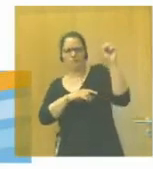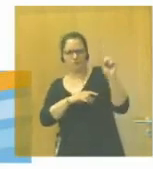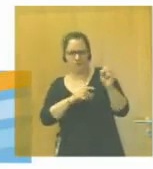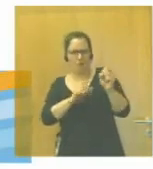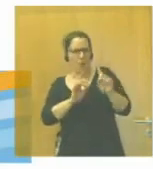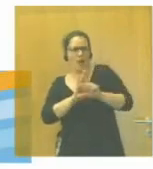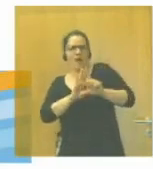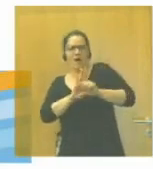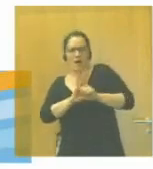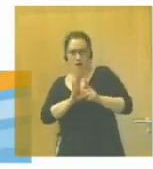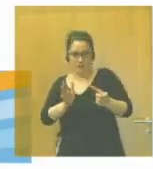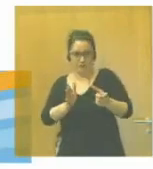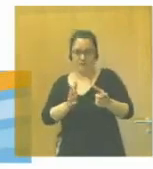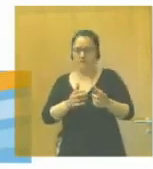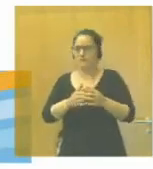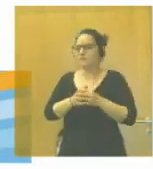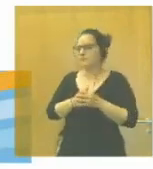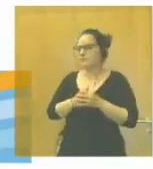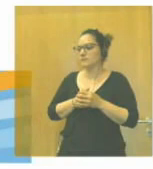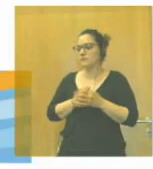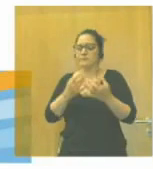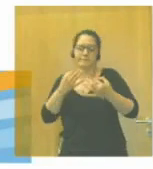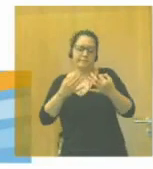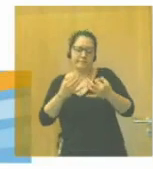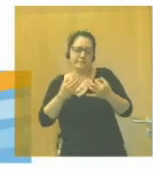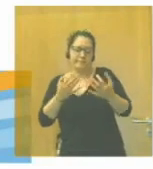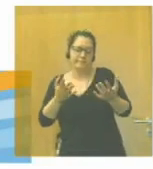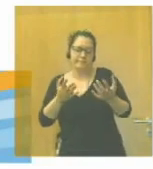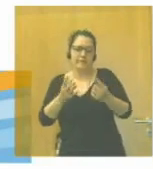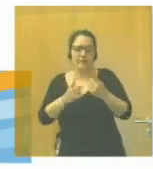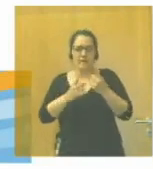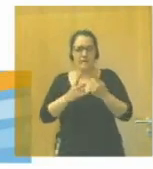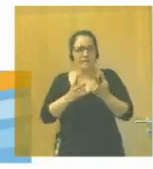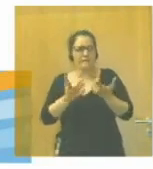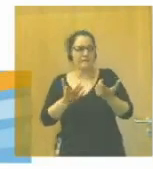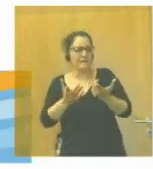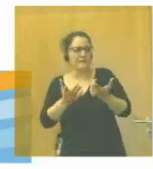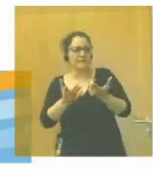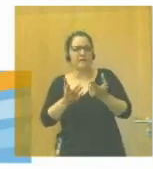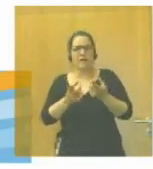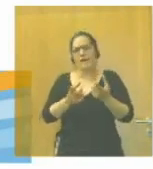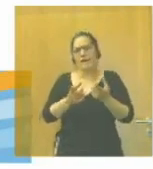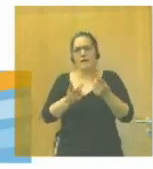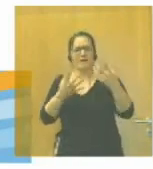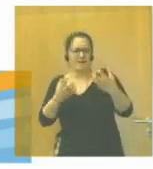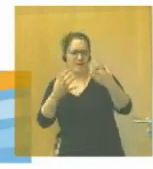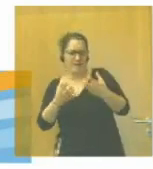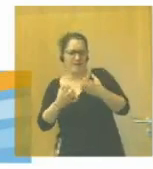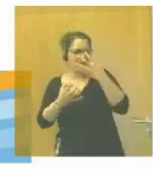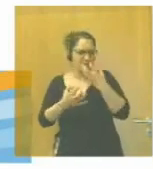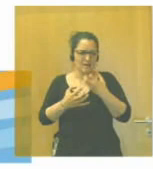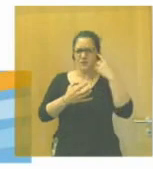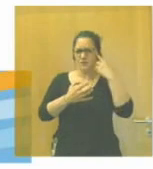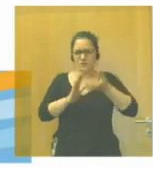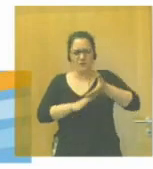and sometimes we say they're being manipulative or they're attention seeking. It can be very exhausting.